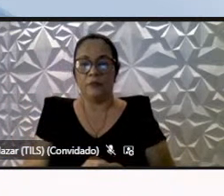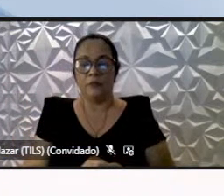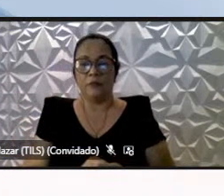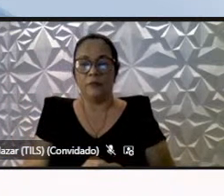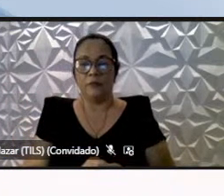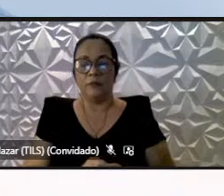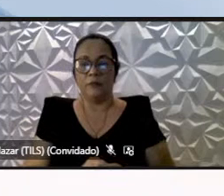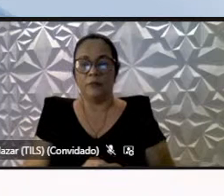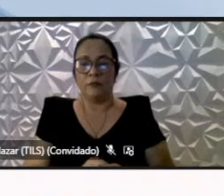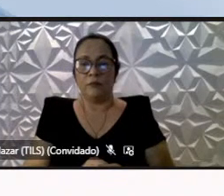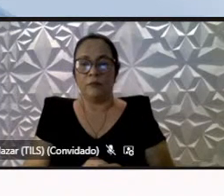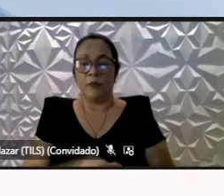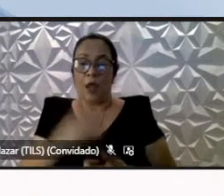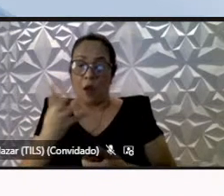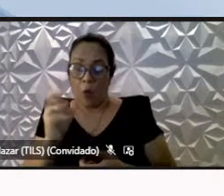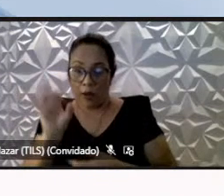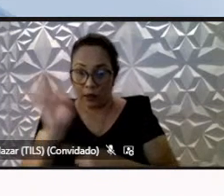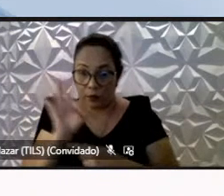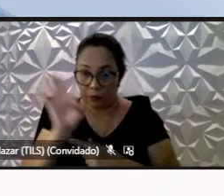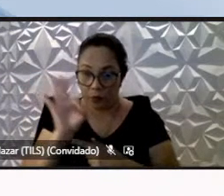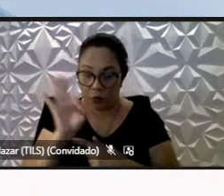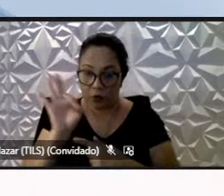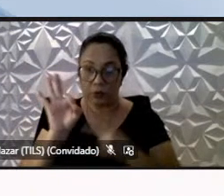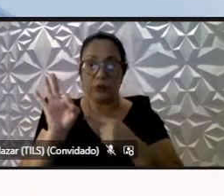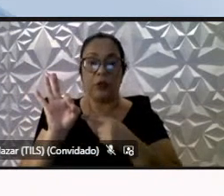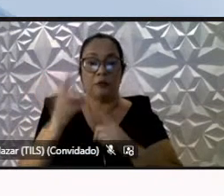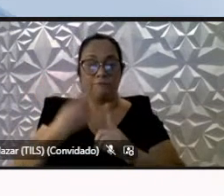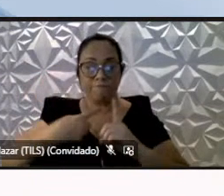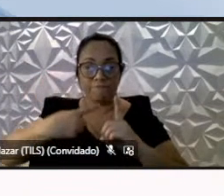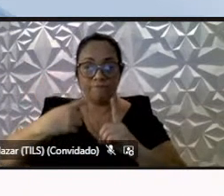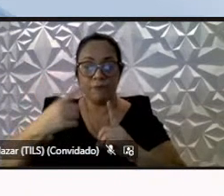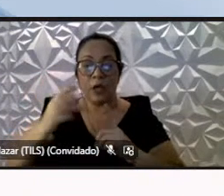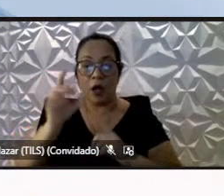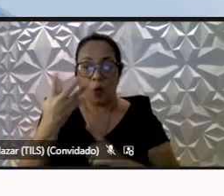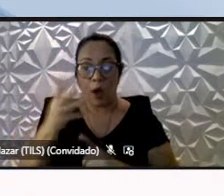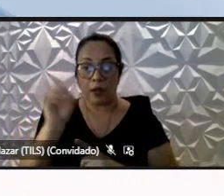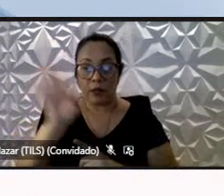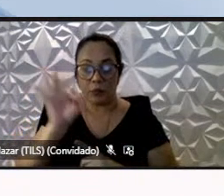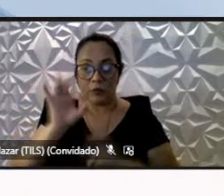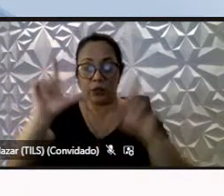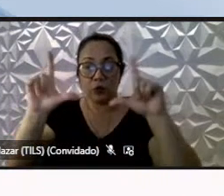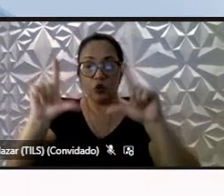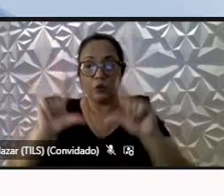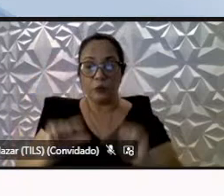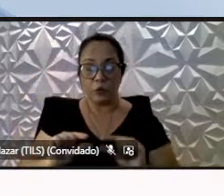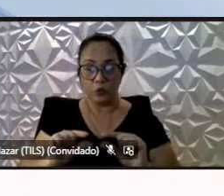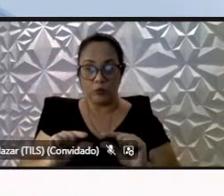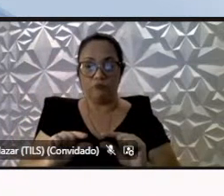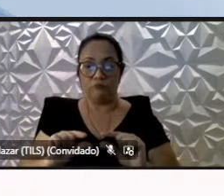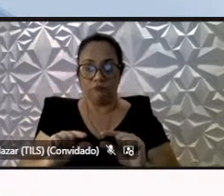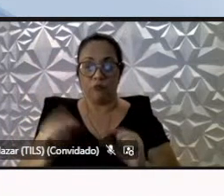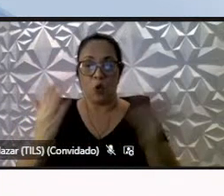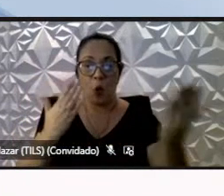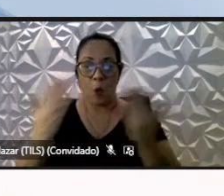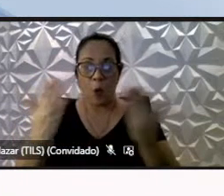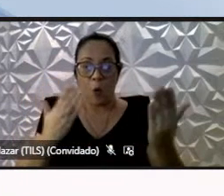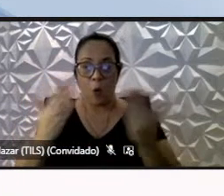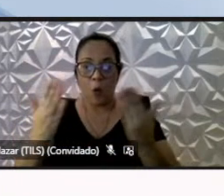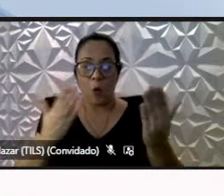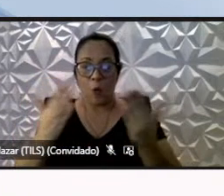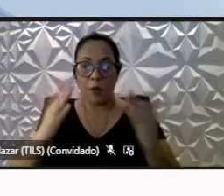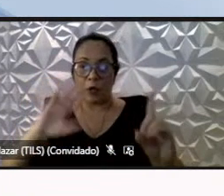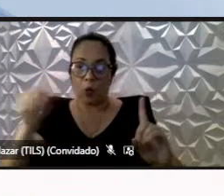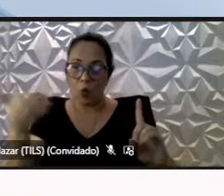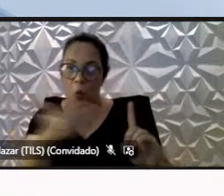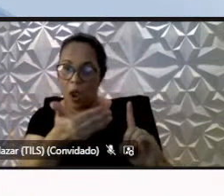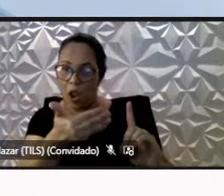E 40% a menos de reincidência do que os casos em que o ofensor foi mandado para a